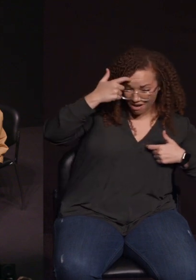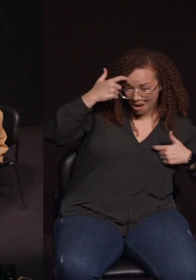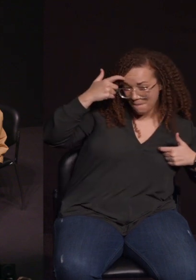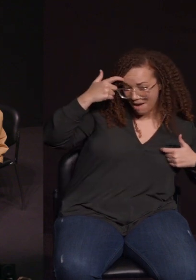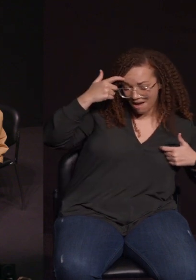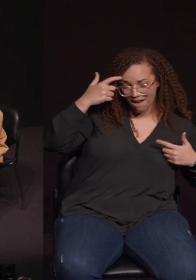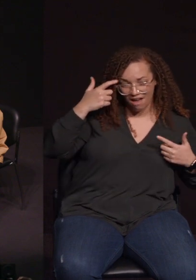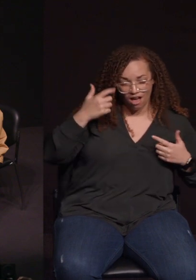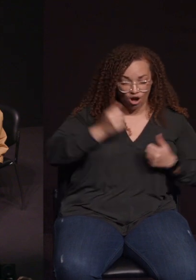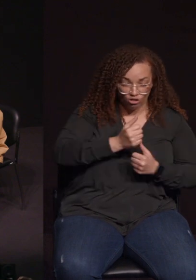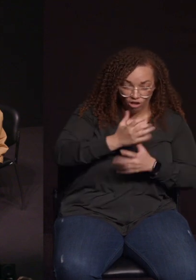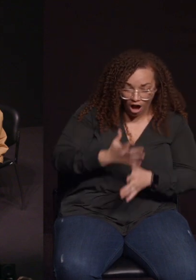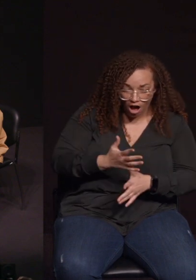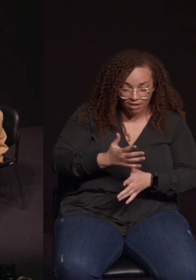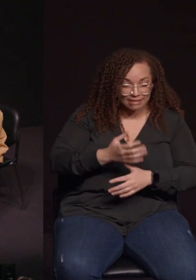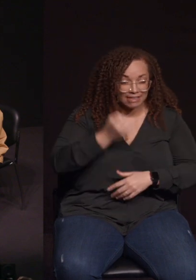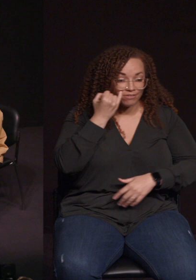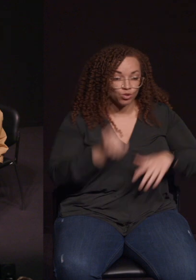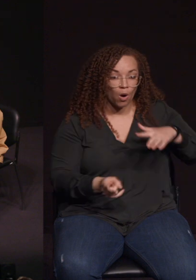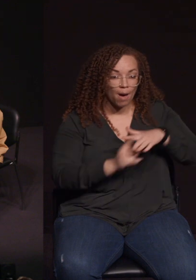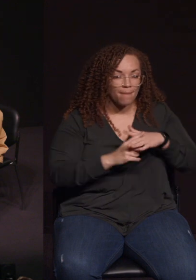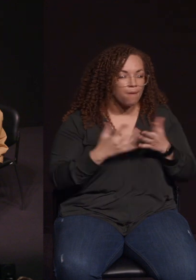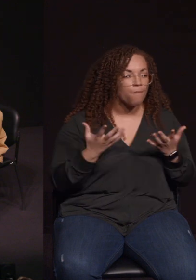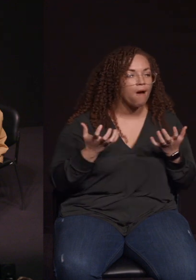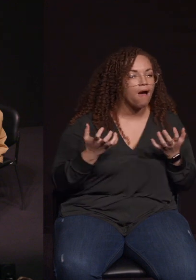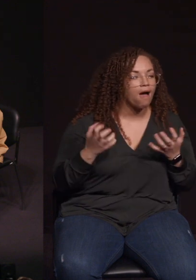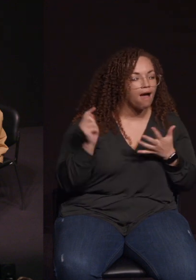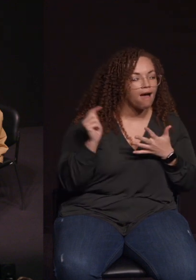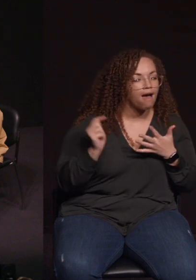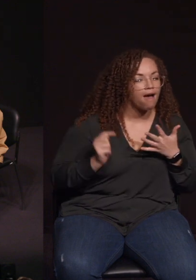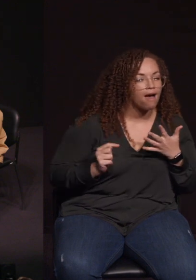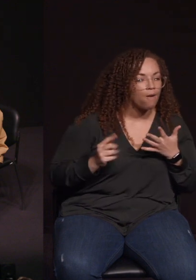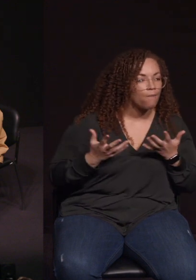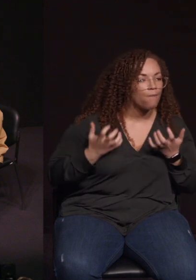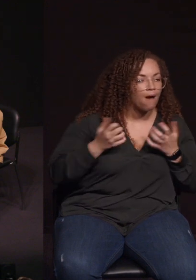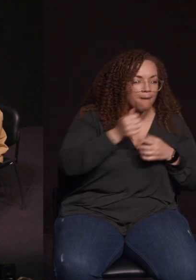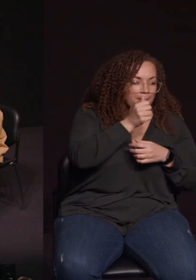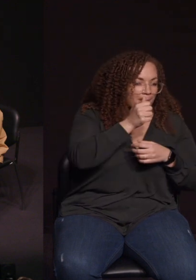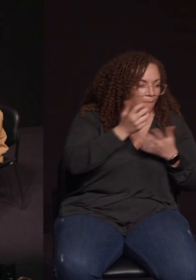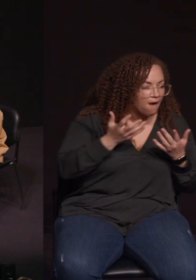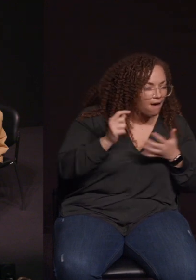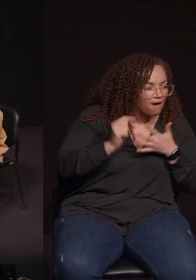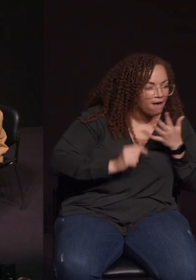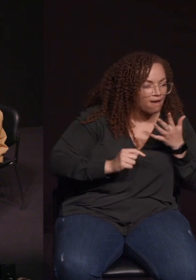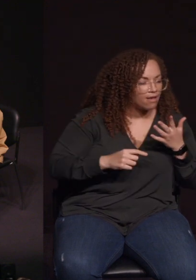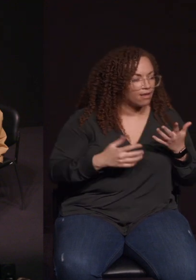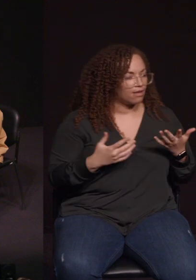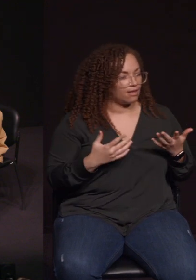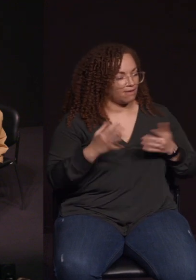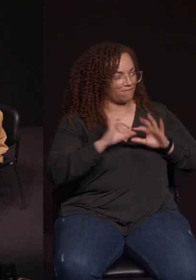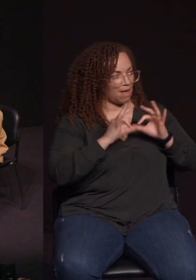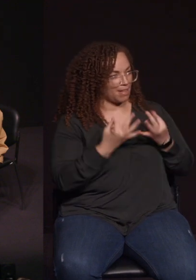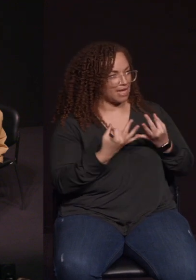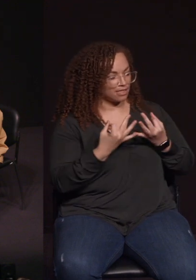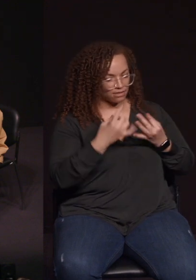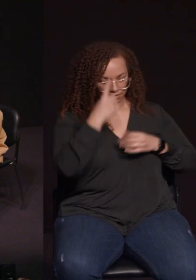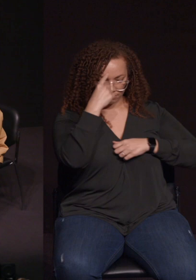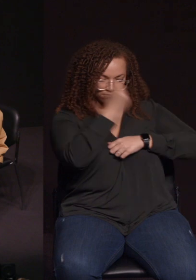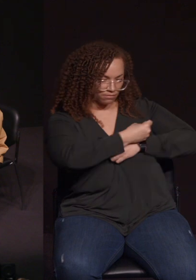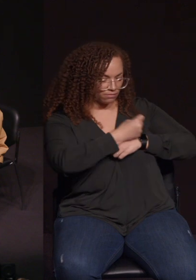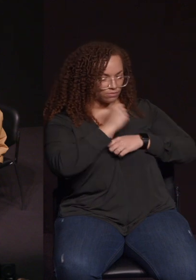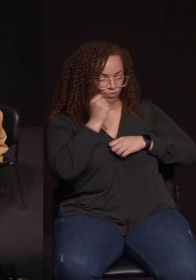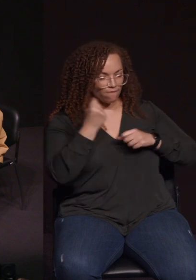that, that's one of the biggest causes for families to close up and not fight, is because people come